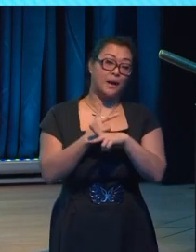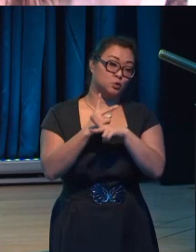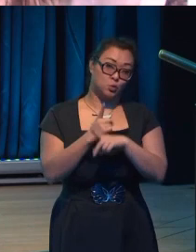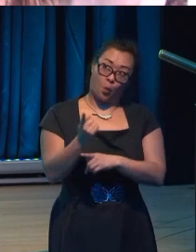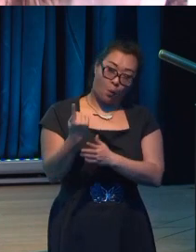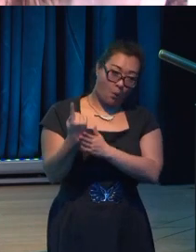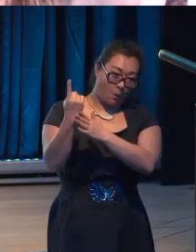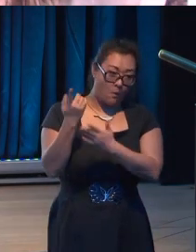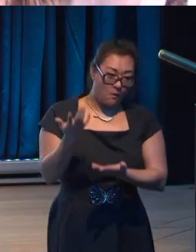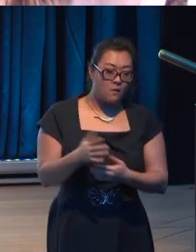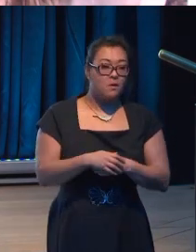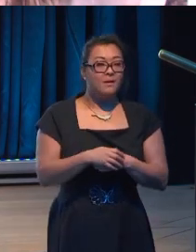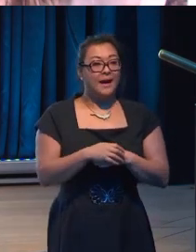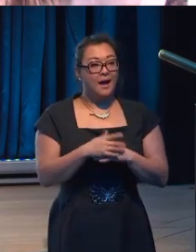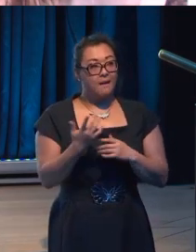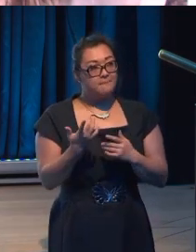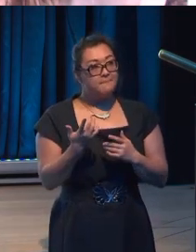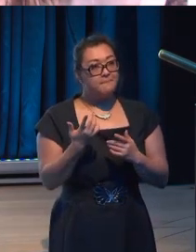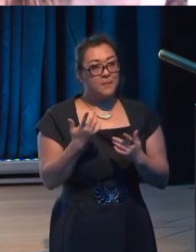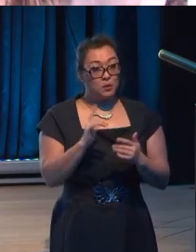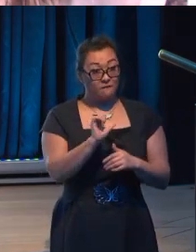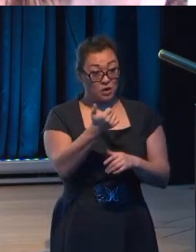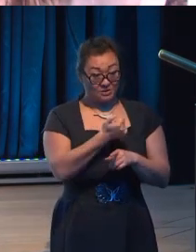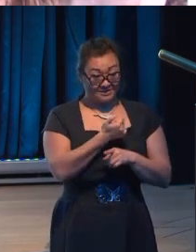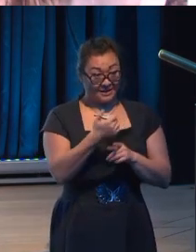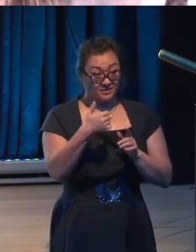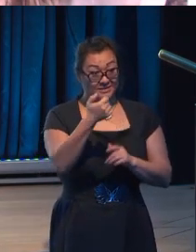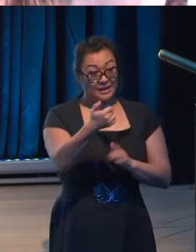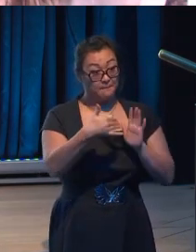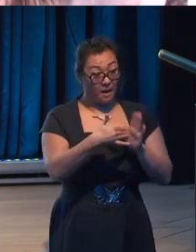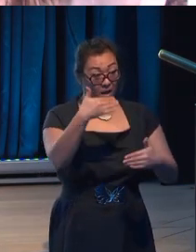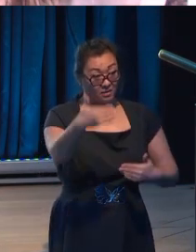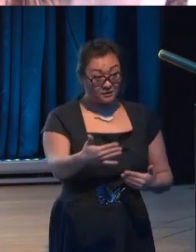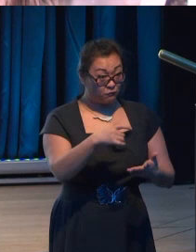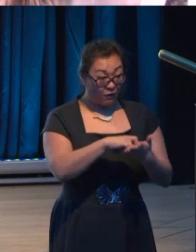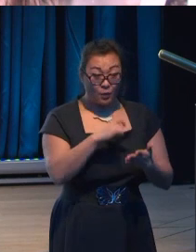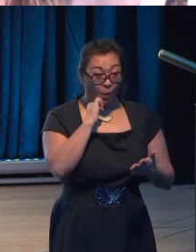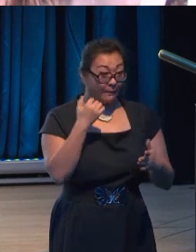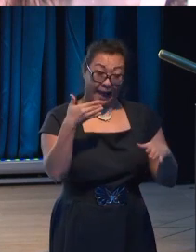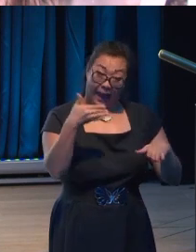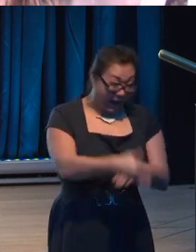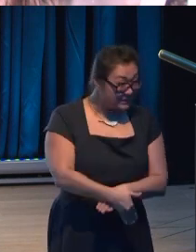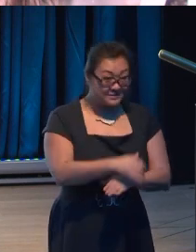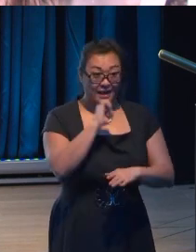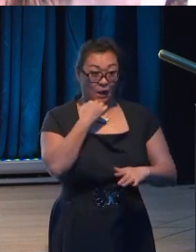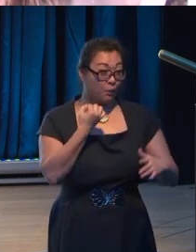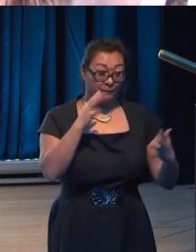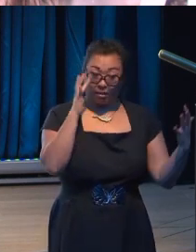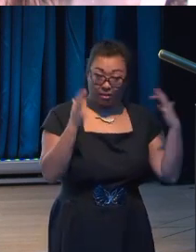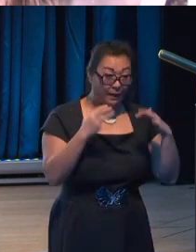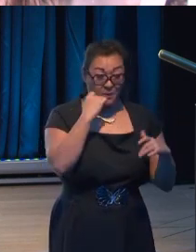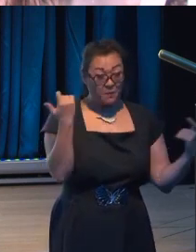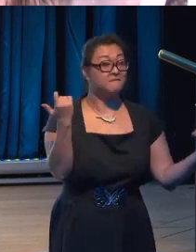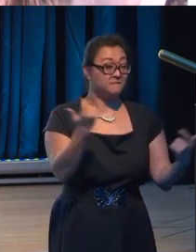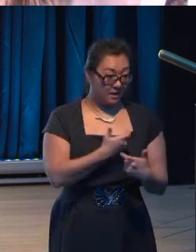So your first 6 months, writing for any studio is going to be hectic. It's going to be tough and it's going to be fun. If you are